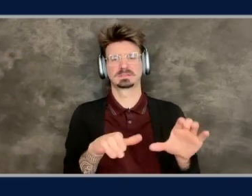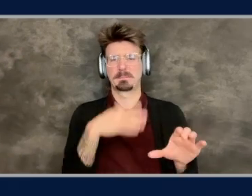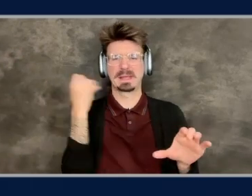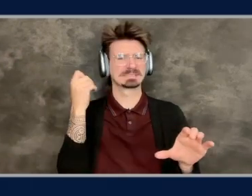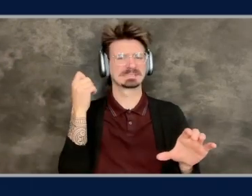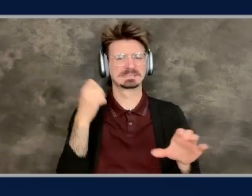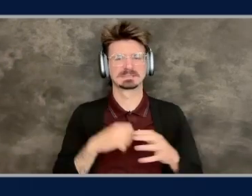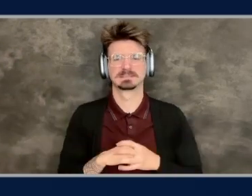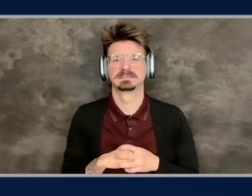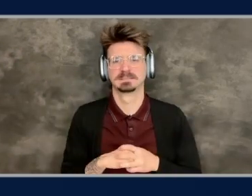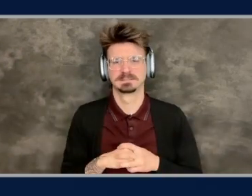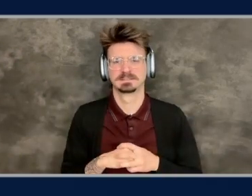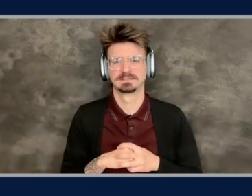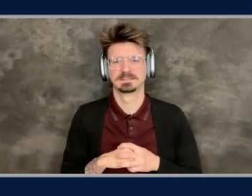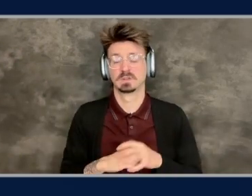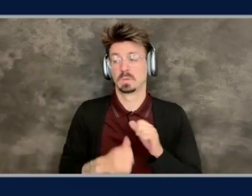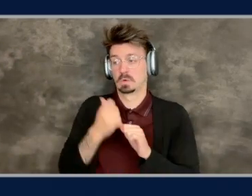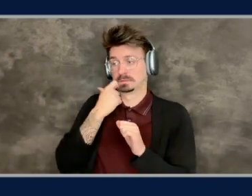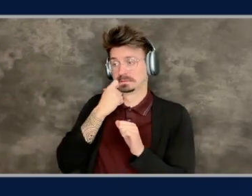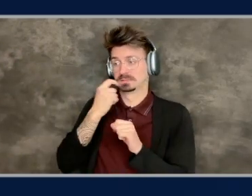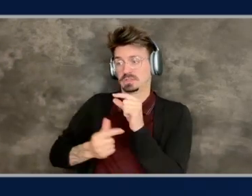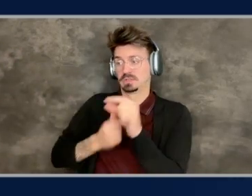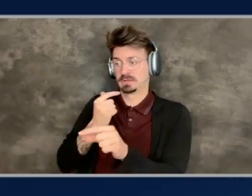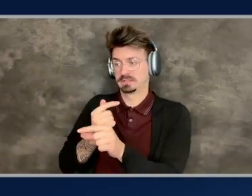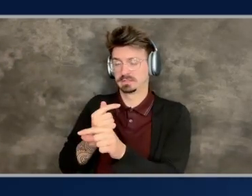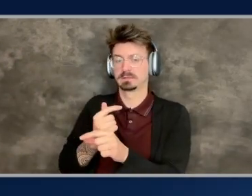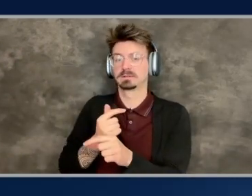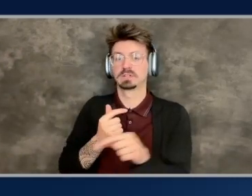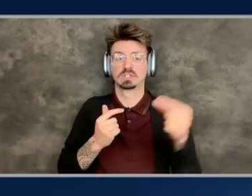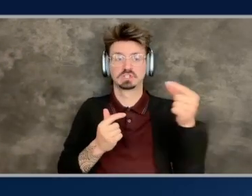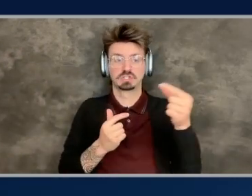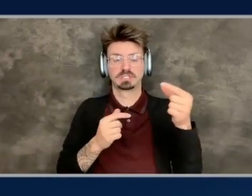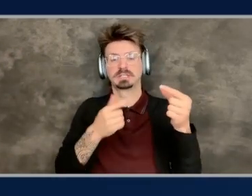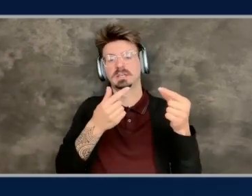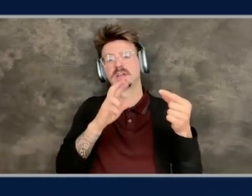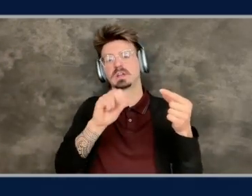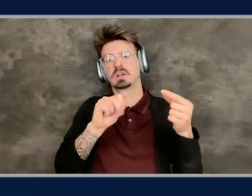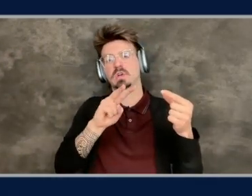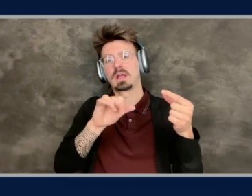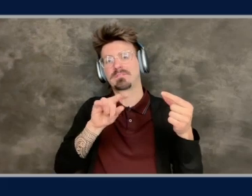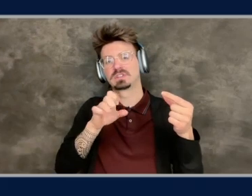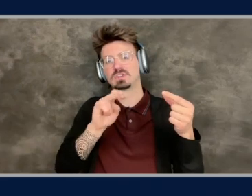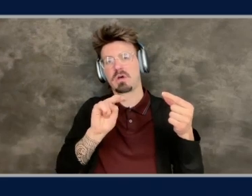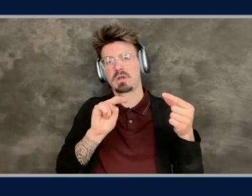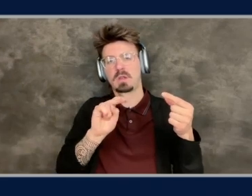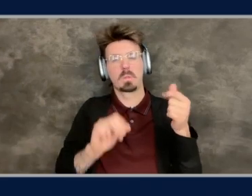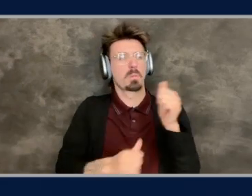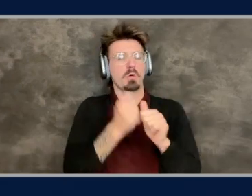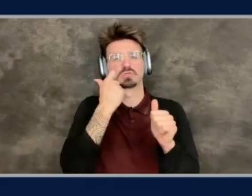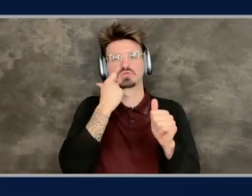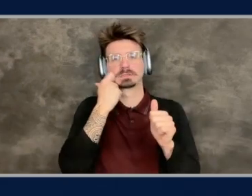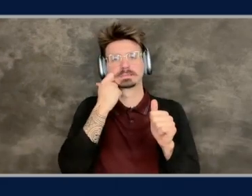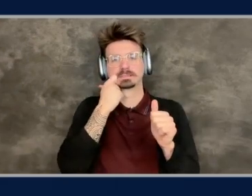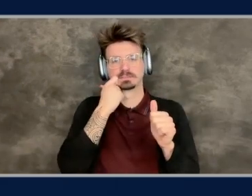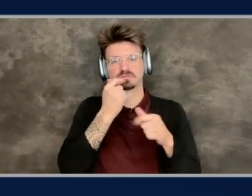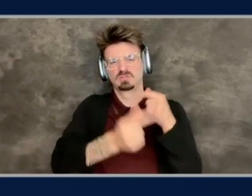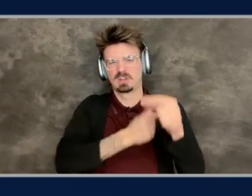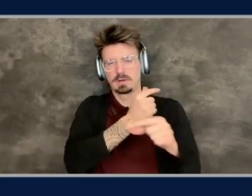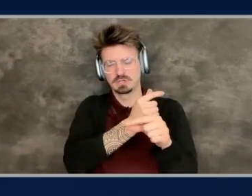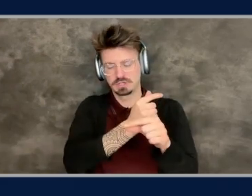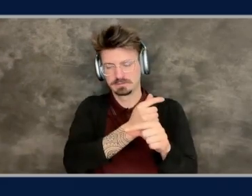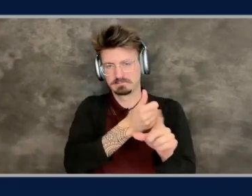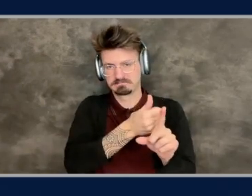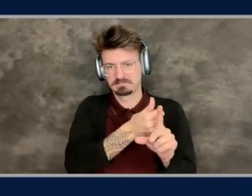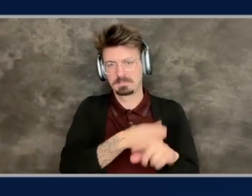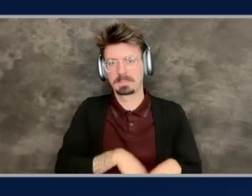recent generation, and then G is Graviton, so the most recent generation of Graviton as well. And before we show you how